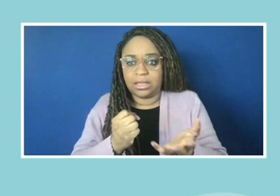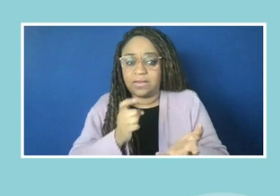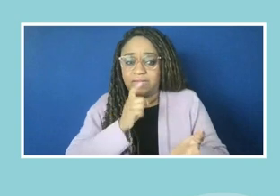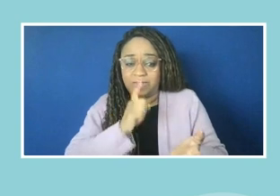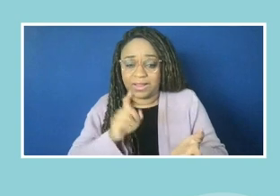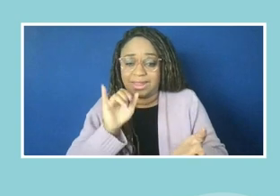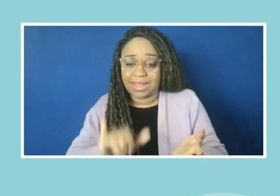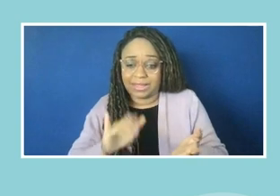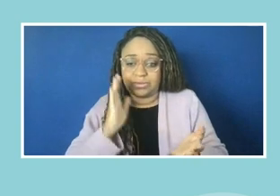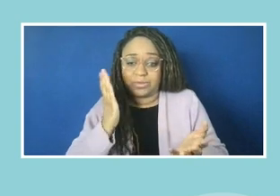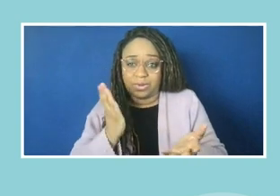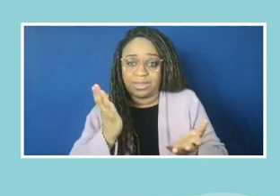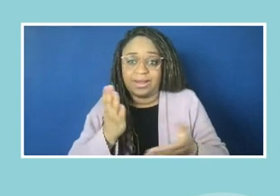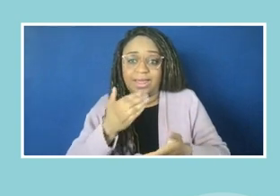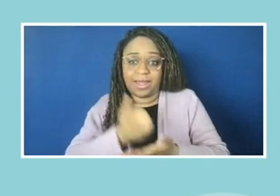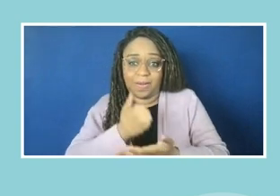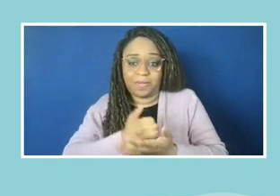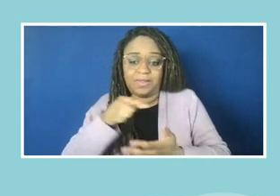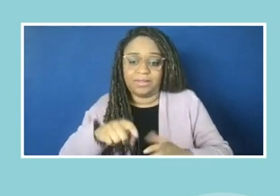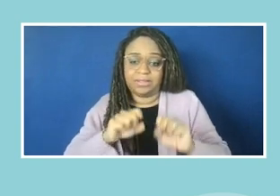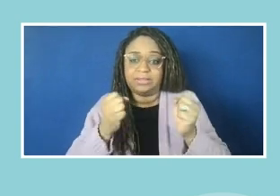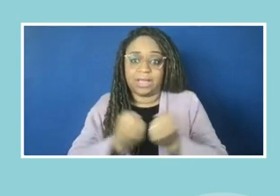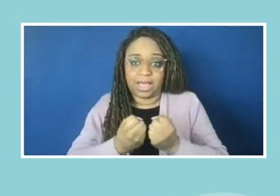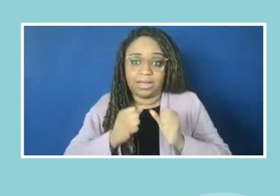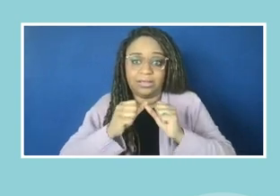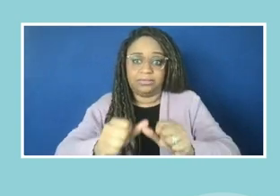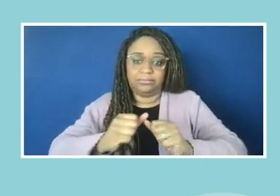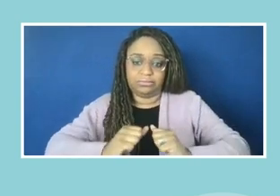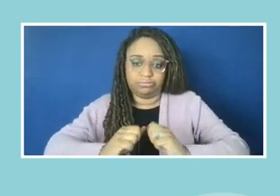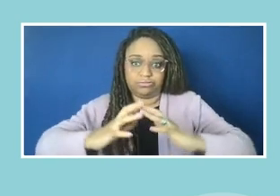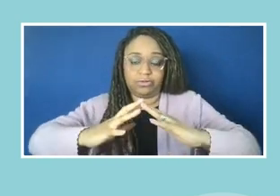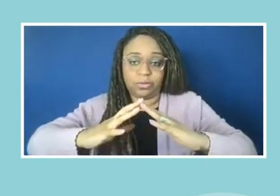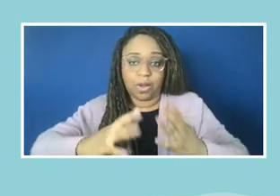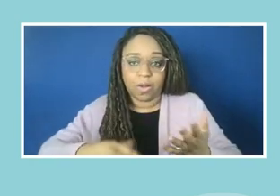know, I mean, I'd like to make the point that, now